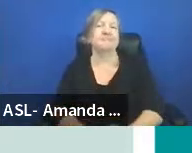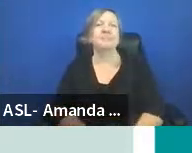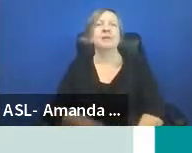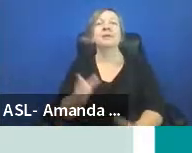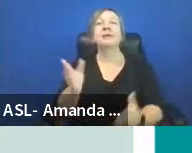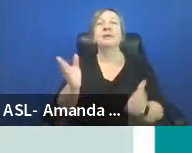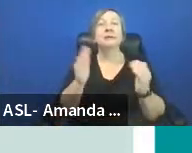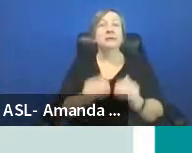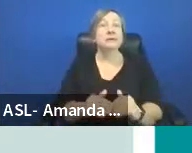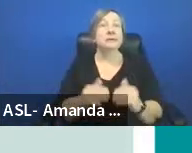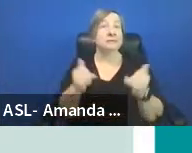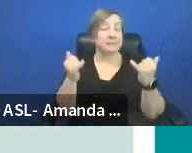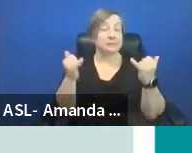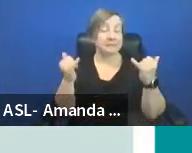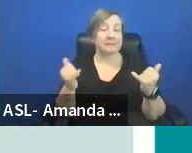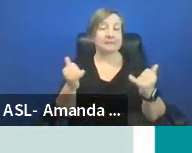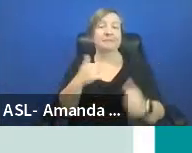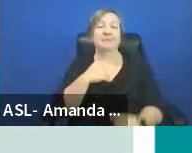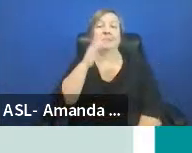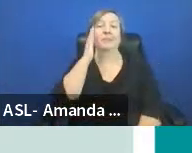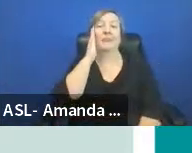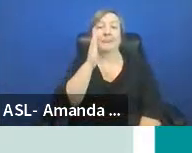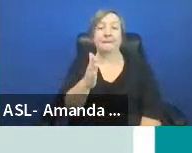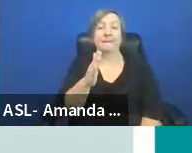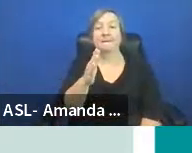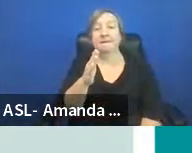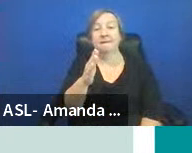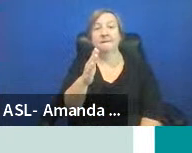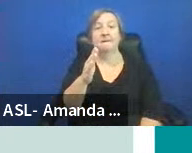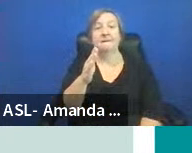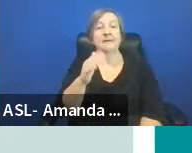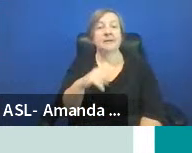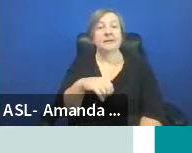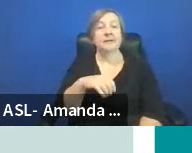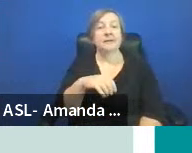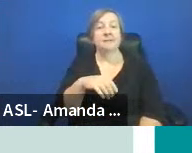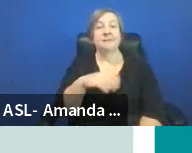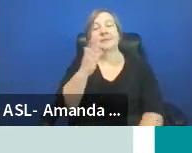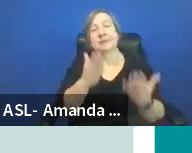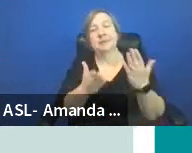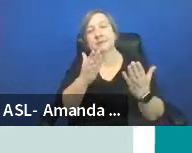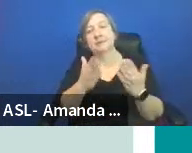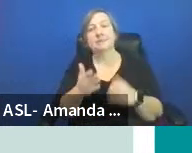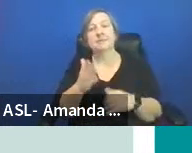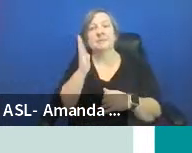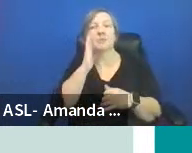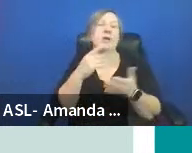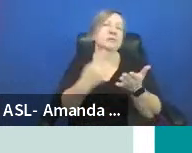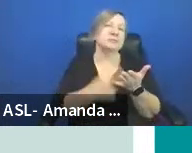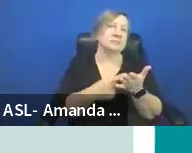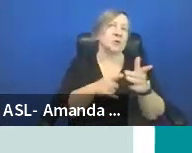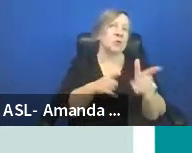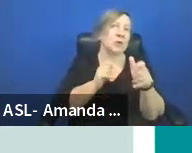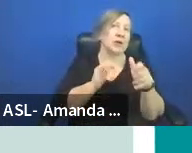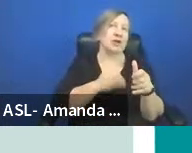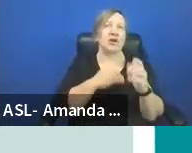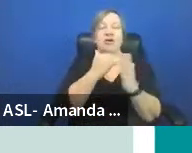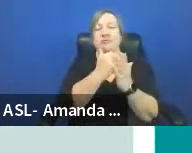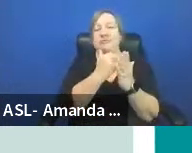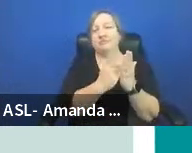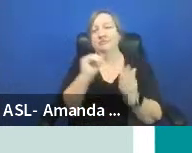And with that, I am going to, maybe I'll just cover real quickly our agenda. We'll